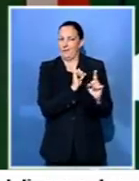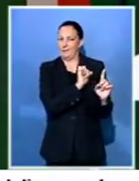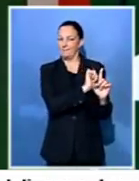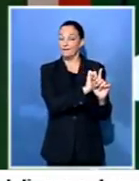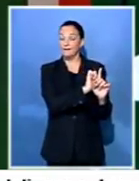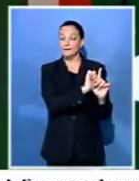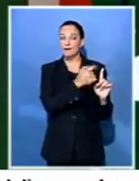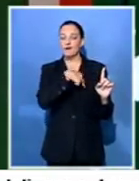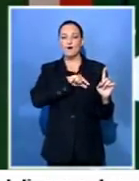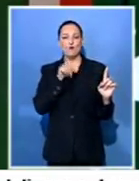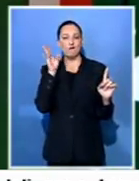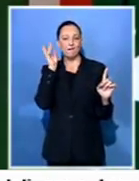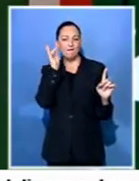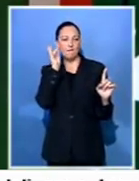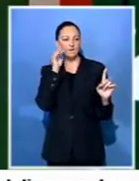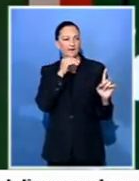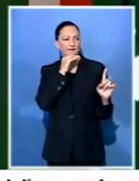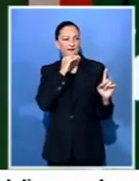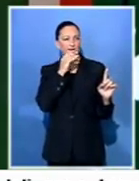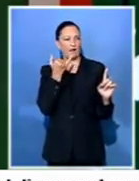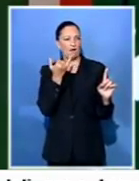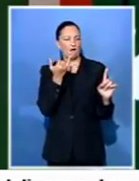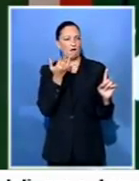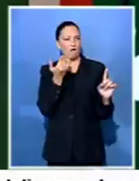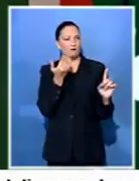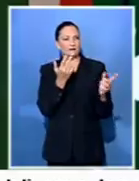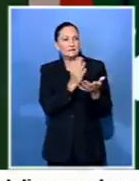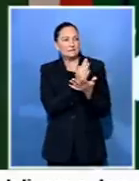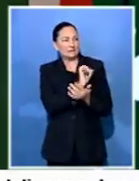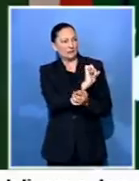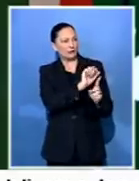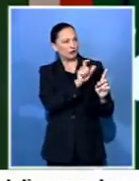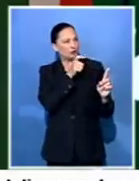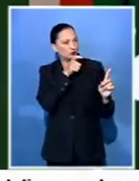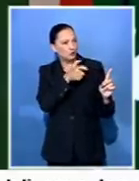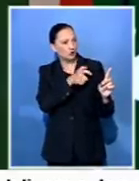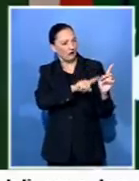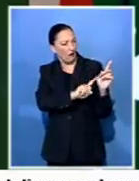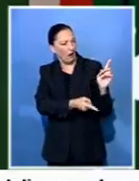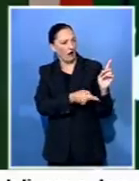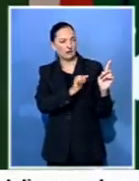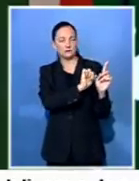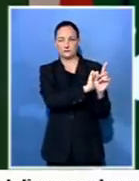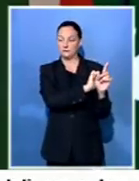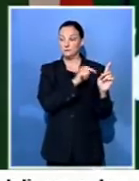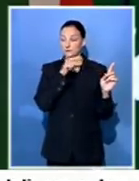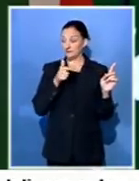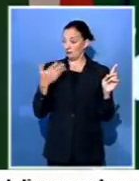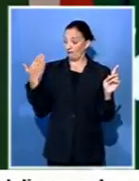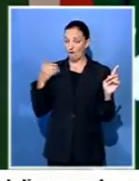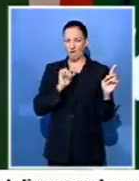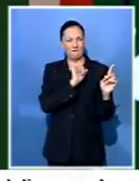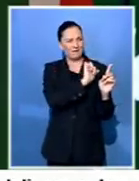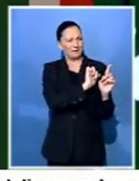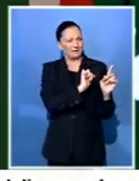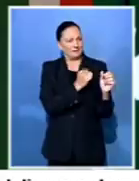as we have heard, even his last words, as expressed by you, Chairperson, and his love for